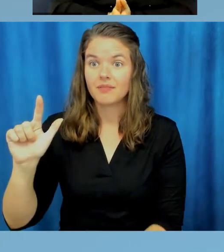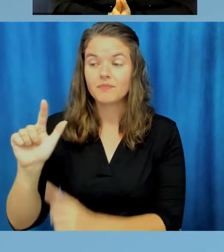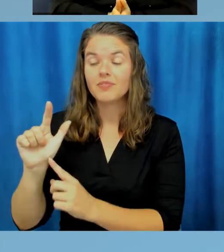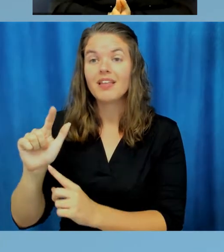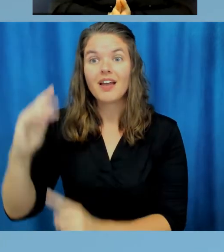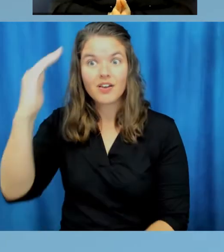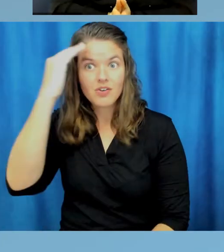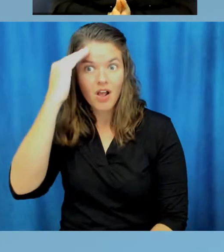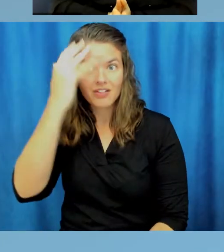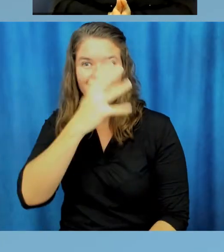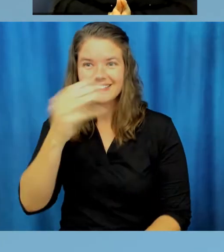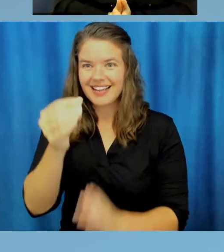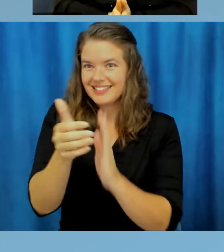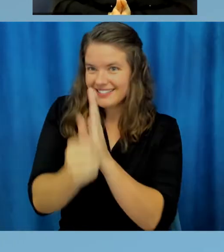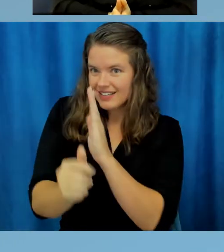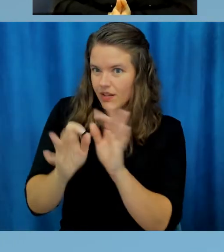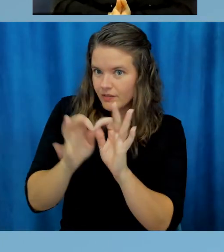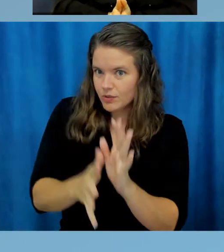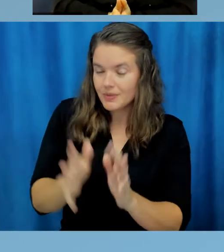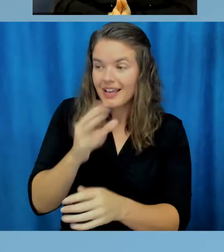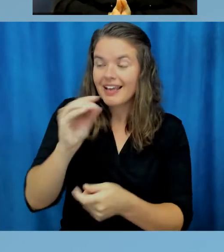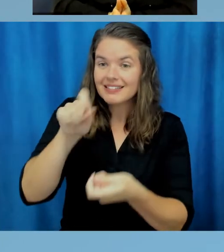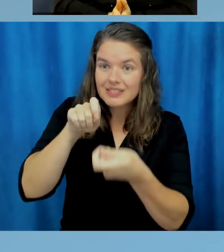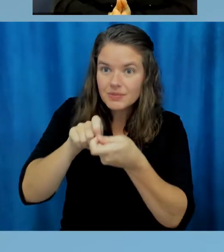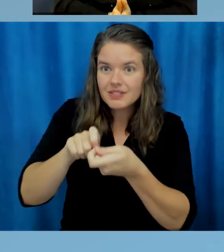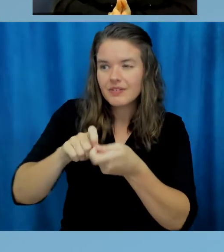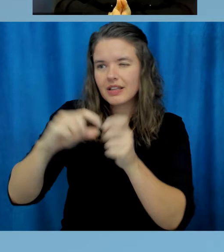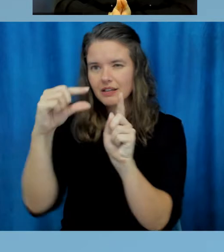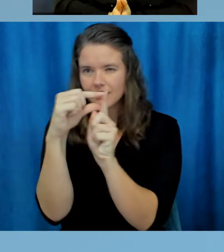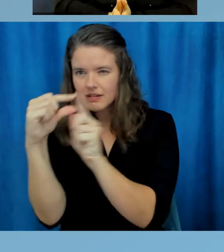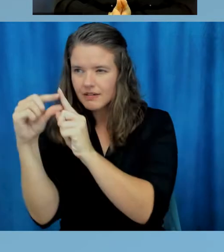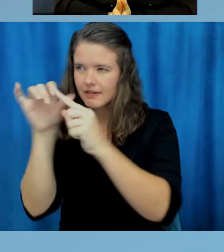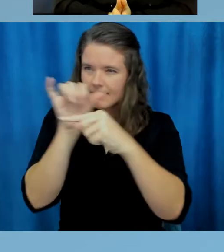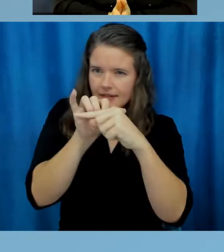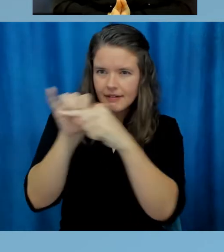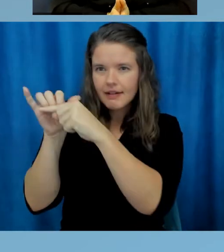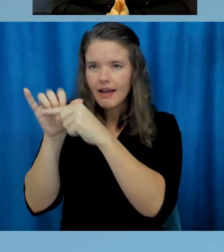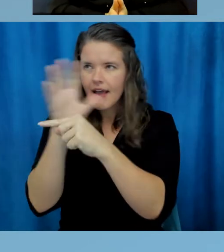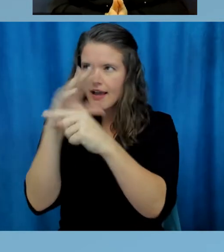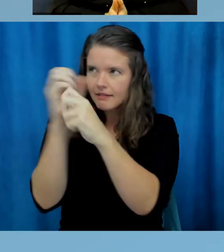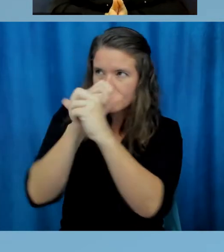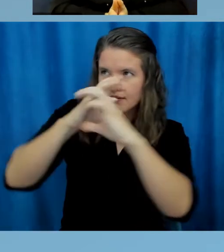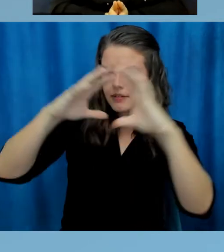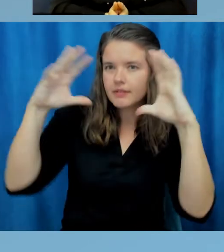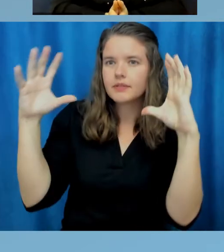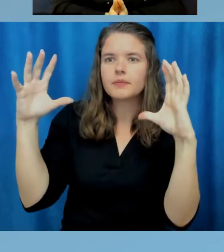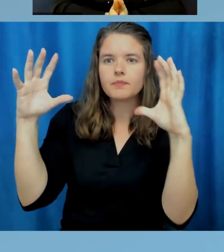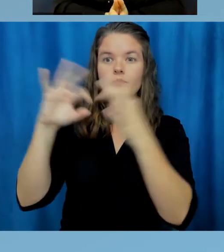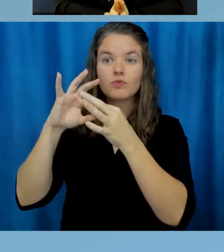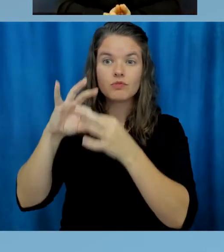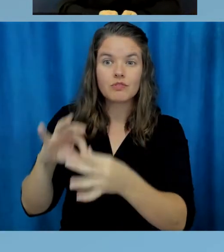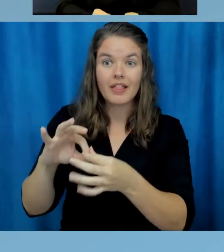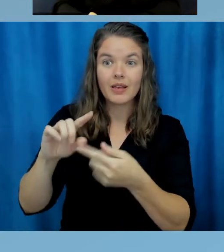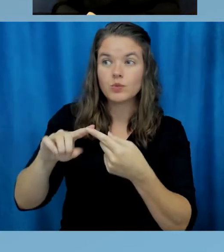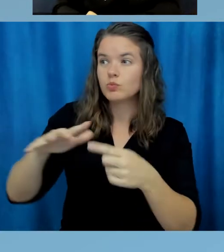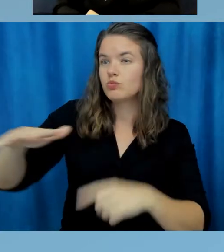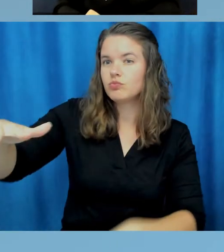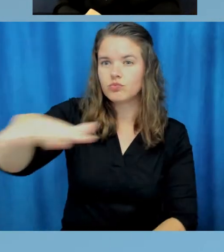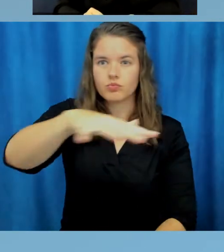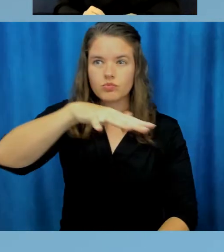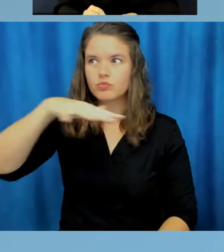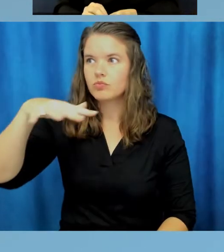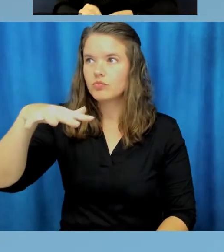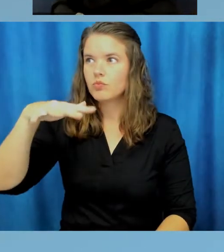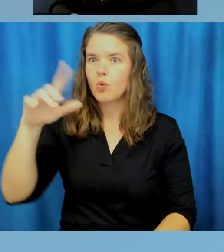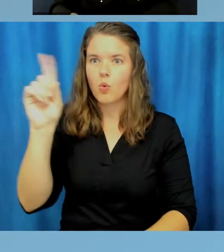skill of interpreting, and specifically have the jargon or the verbiage and the schema to go along with the setting that